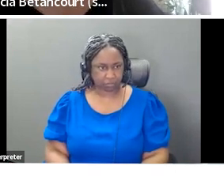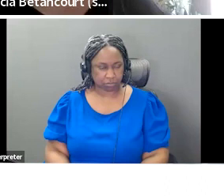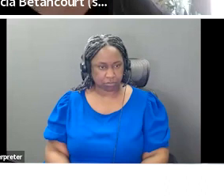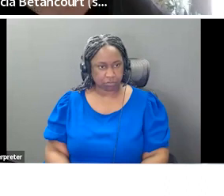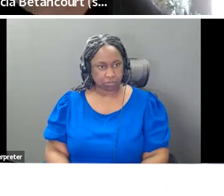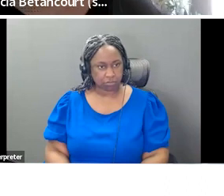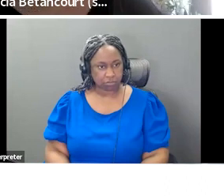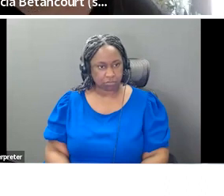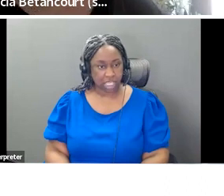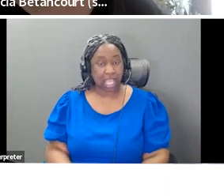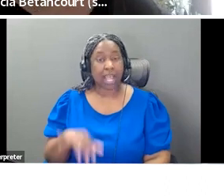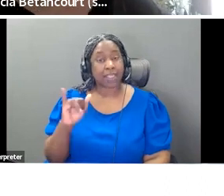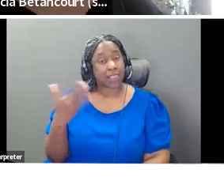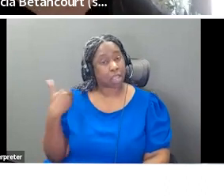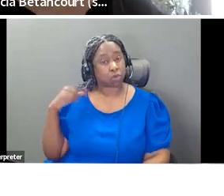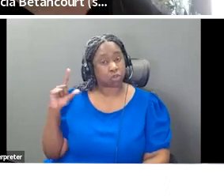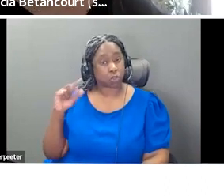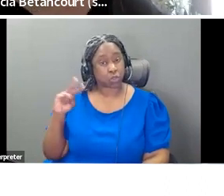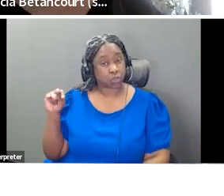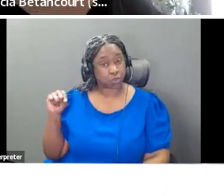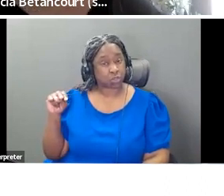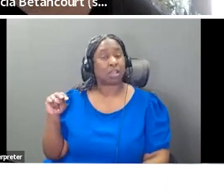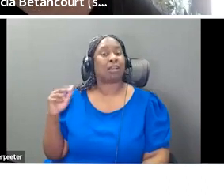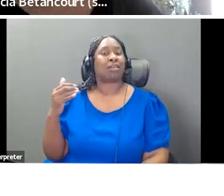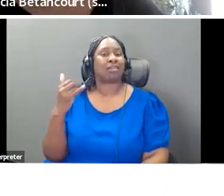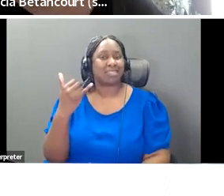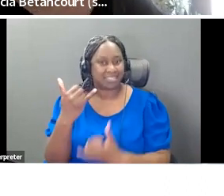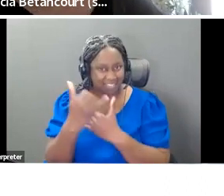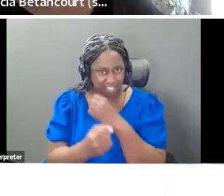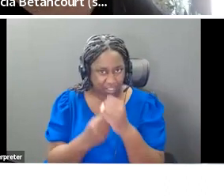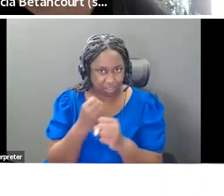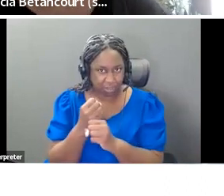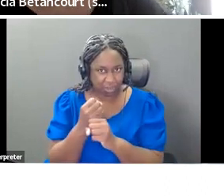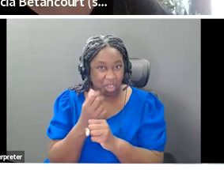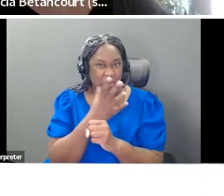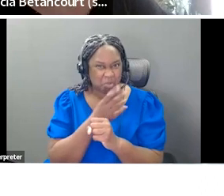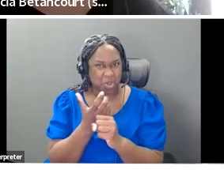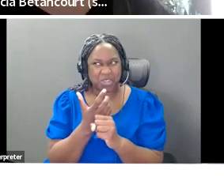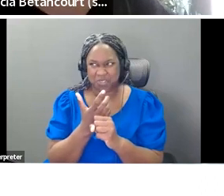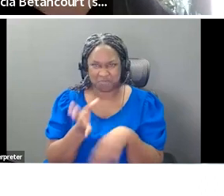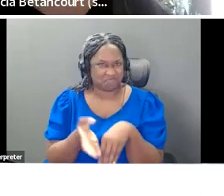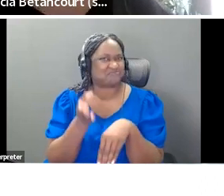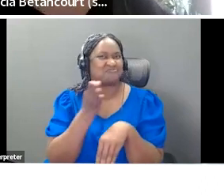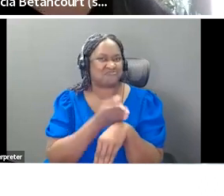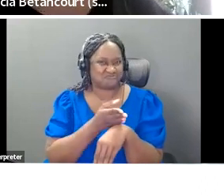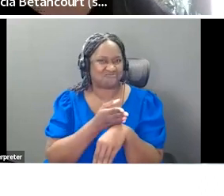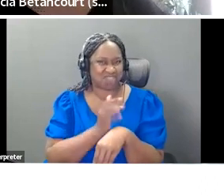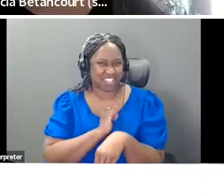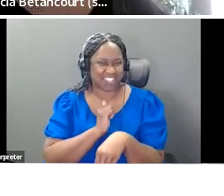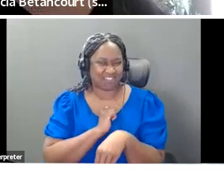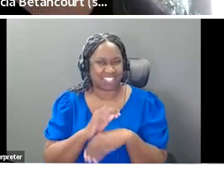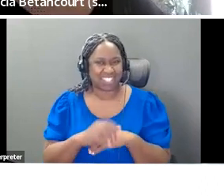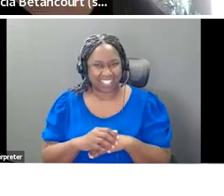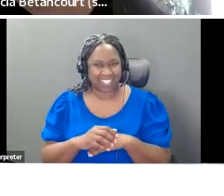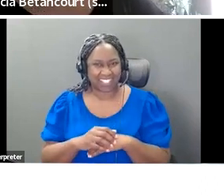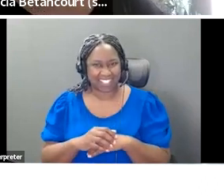So that was 2022. And then this year, we really wanted to top ourselves and improve on what we had